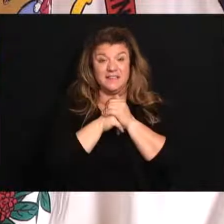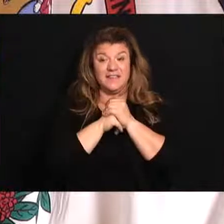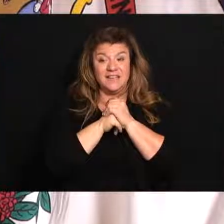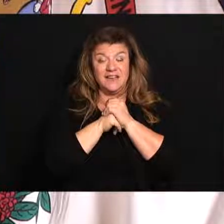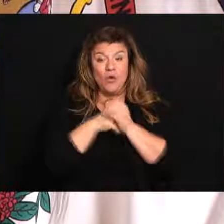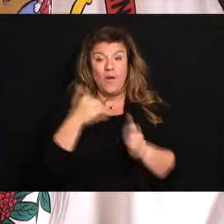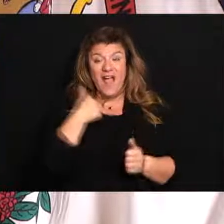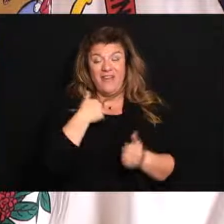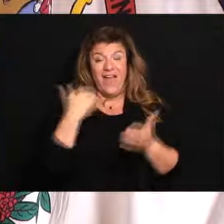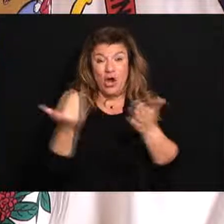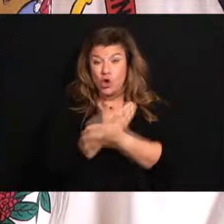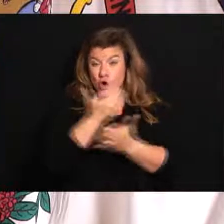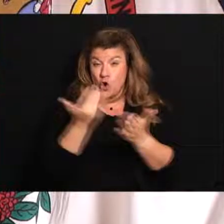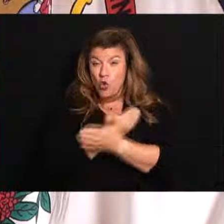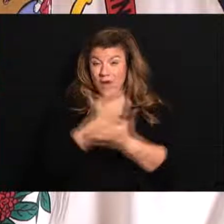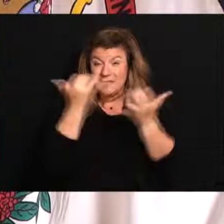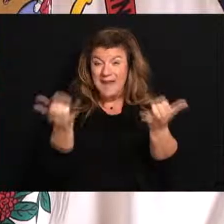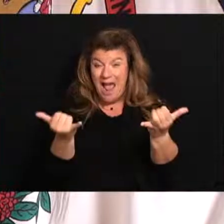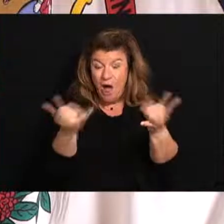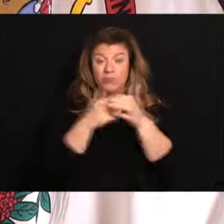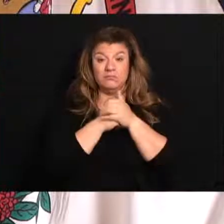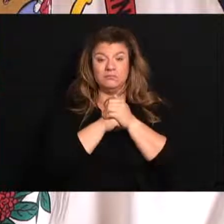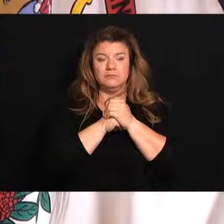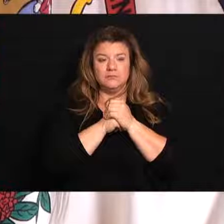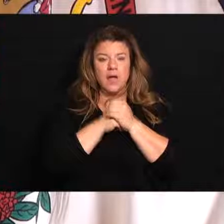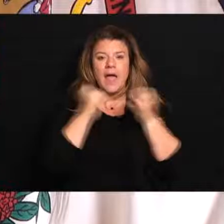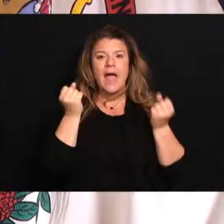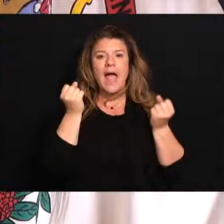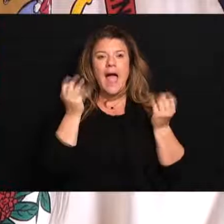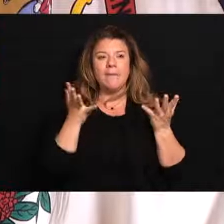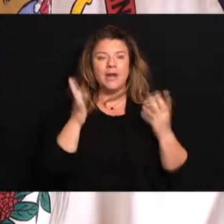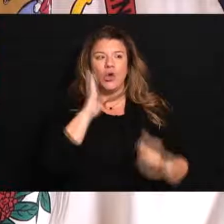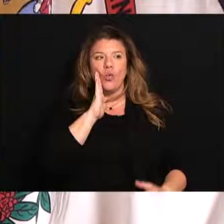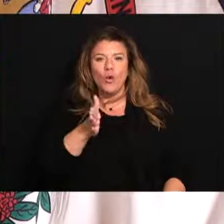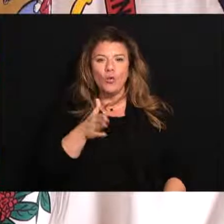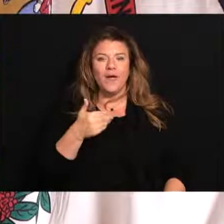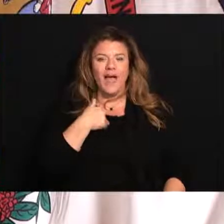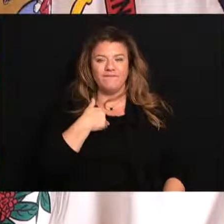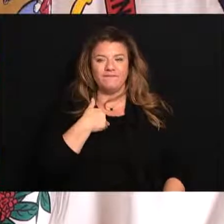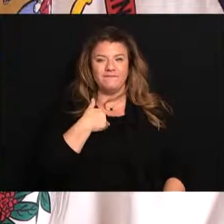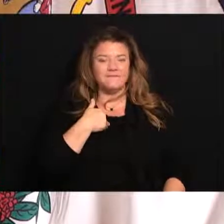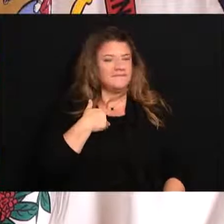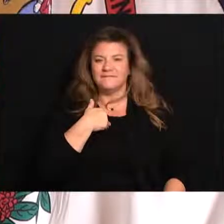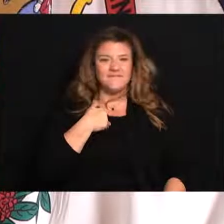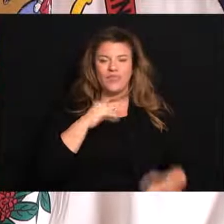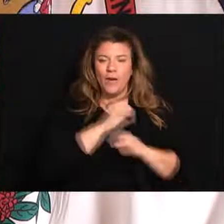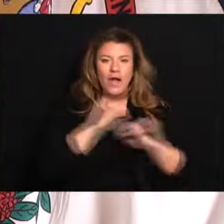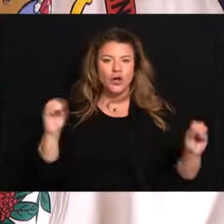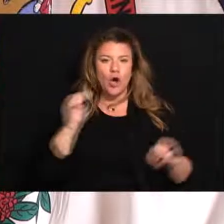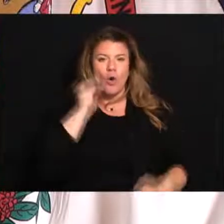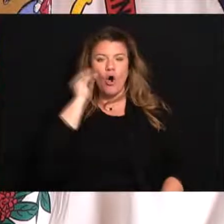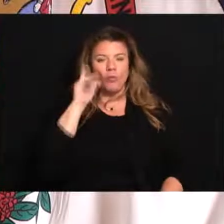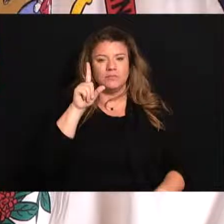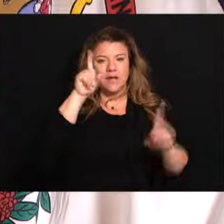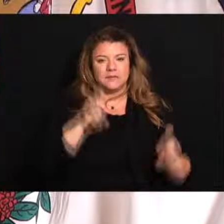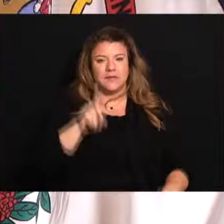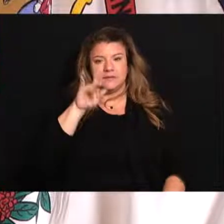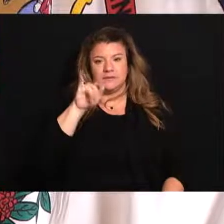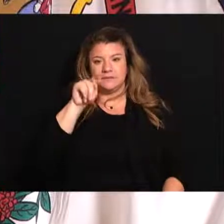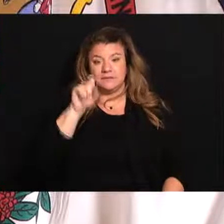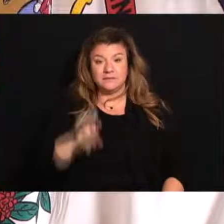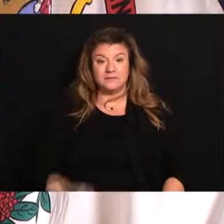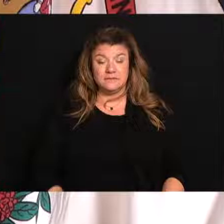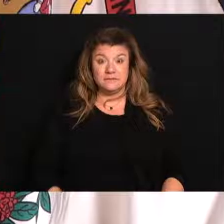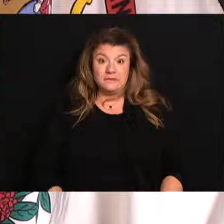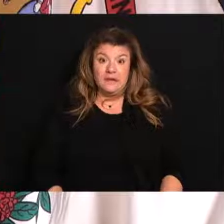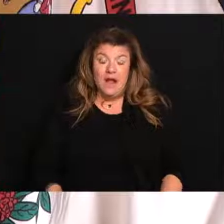new positive cases right now, how many would we have if we didn't have any home test kits? How many